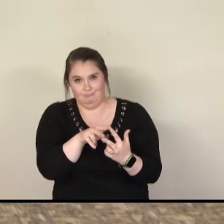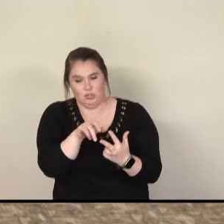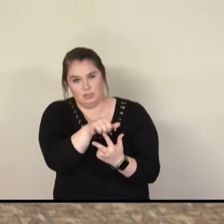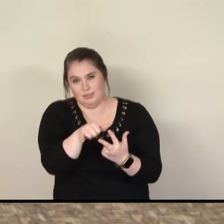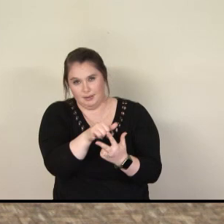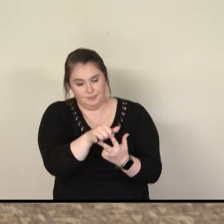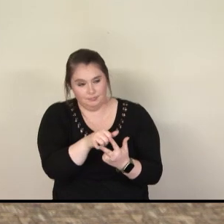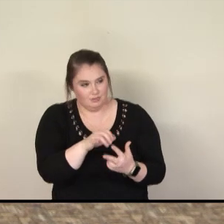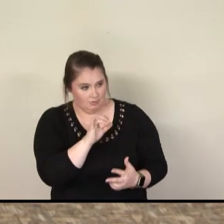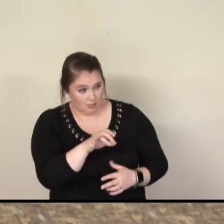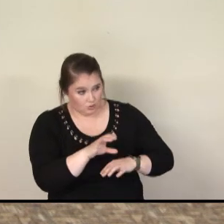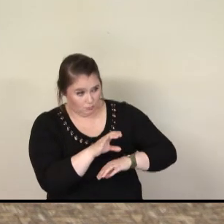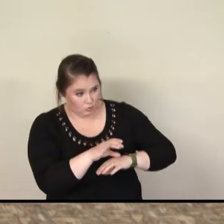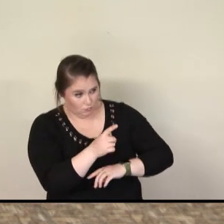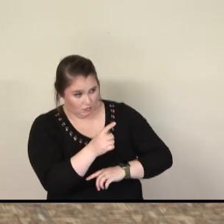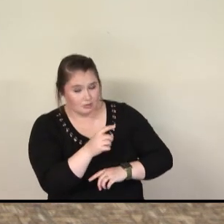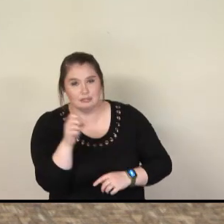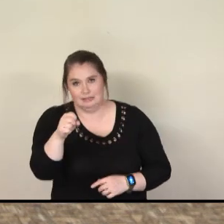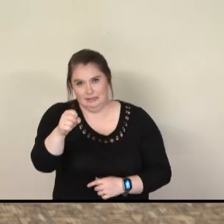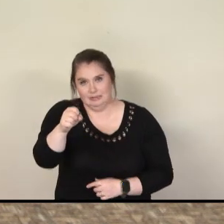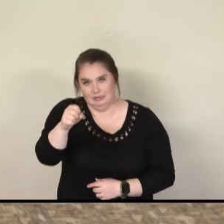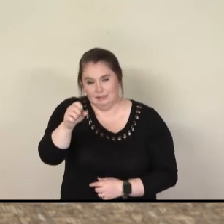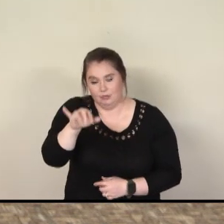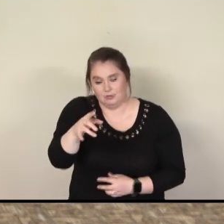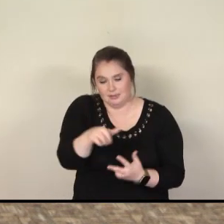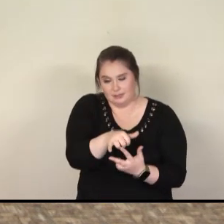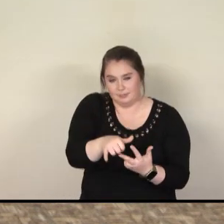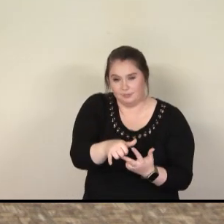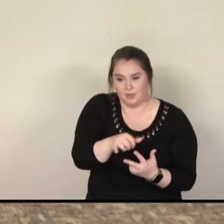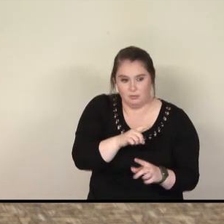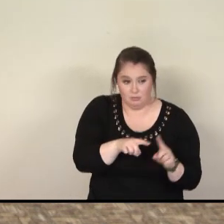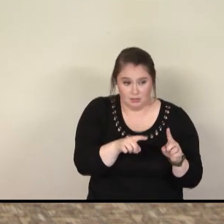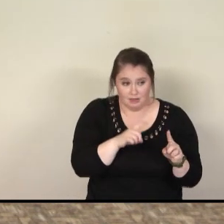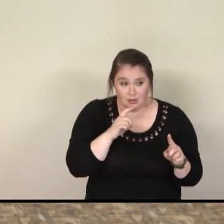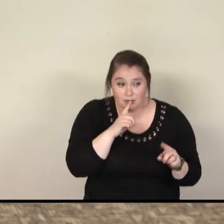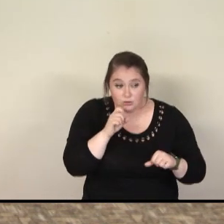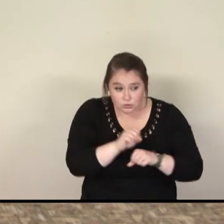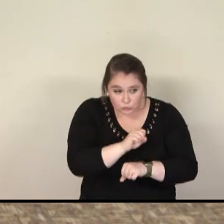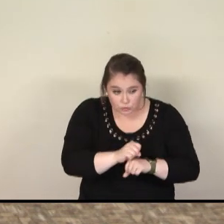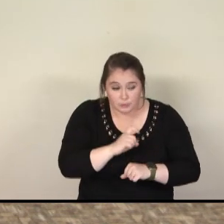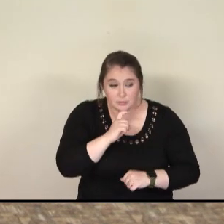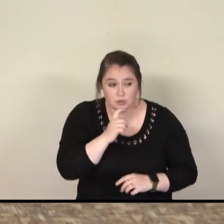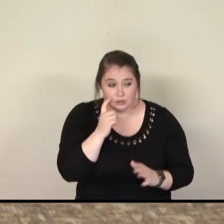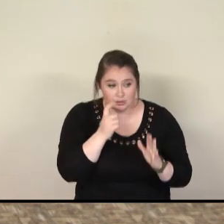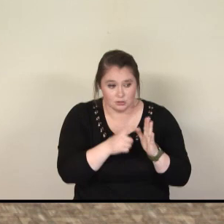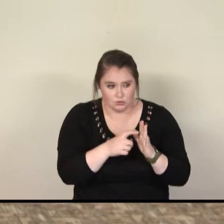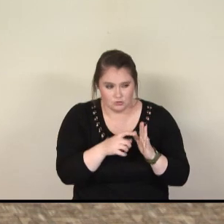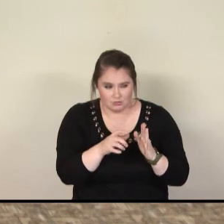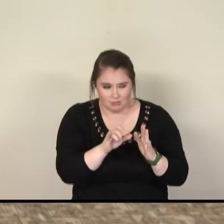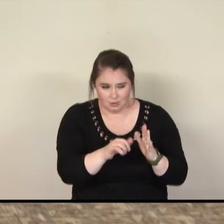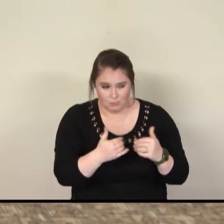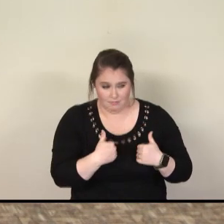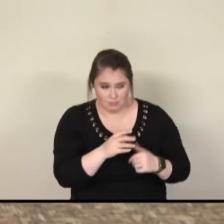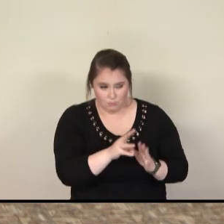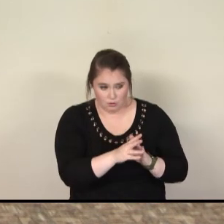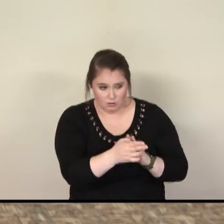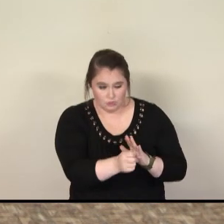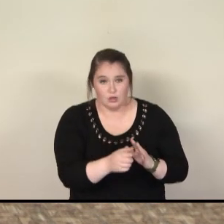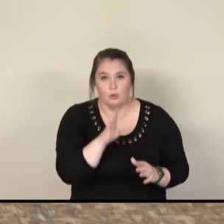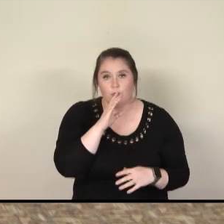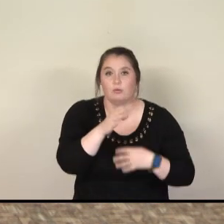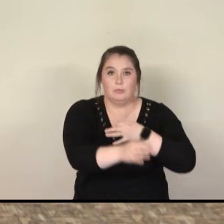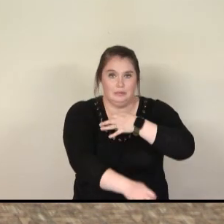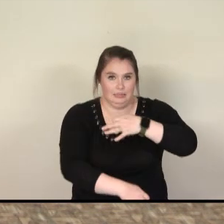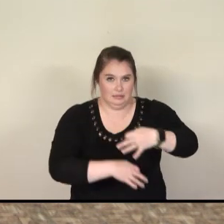Is that the computerized one? That's the one you're Yes. talking about? Okay, but the actual metal detectors, like what we have at, like, wait, that's. It